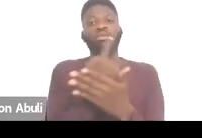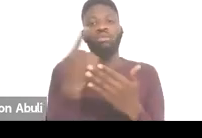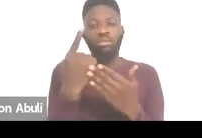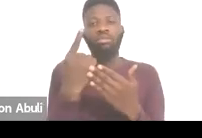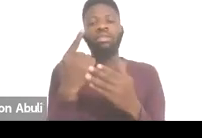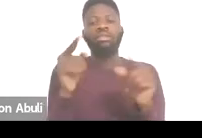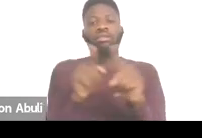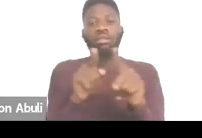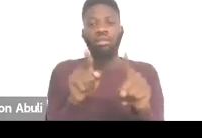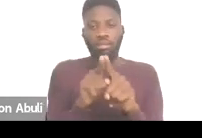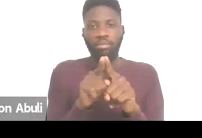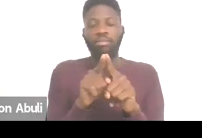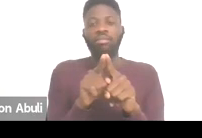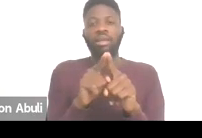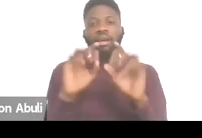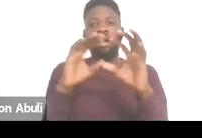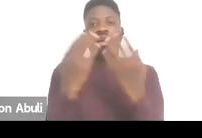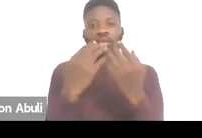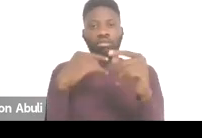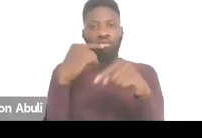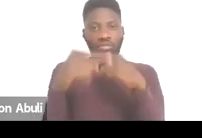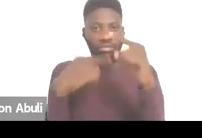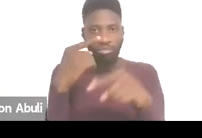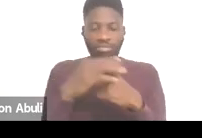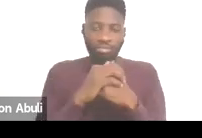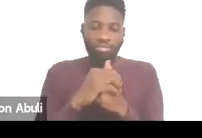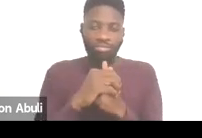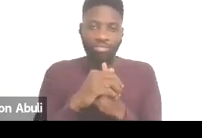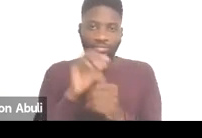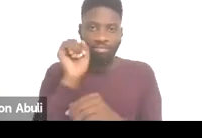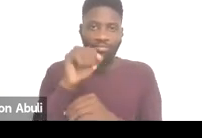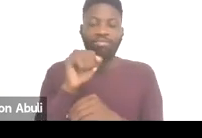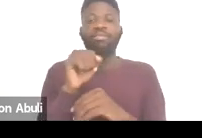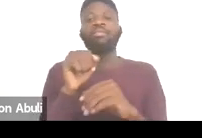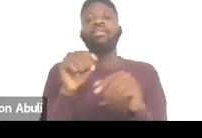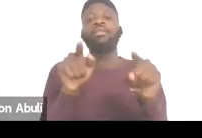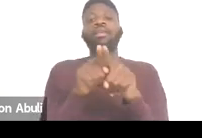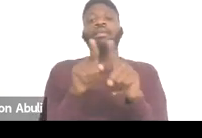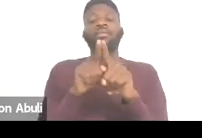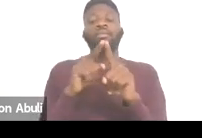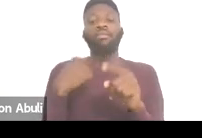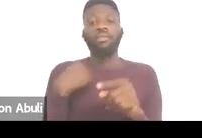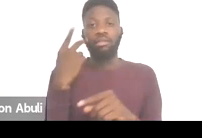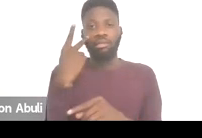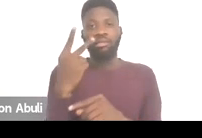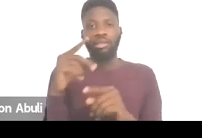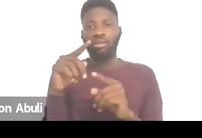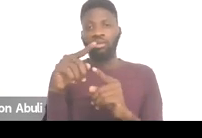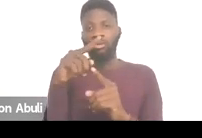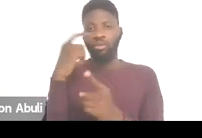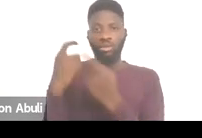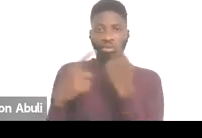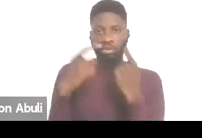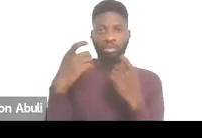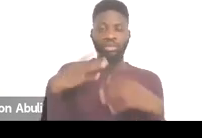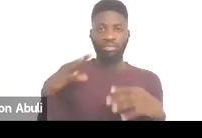continuation of the session. Yes. Yes, I have seen questions about those that submitted